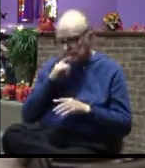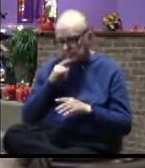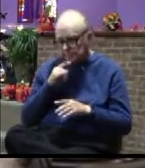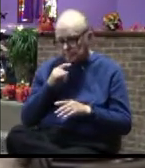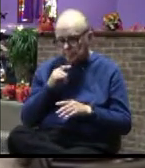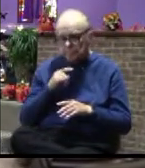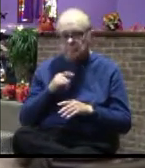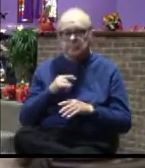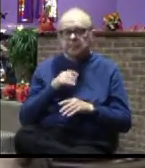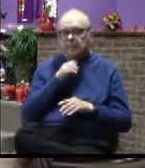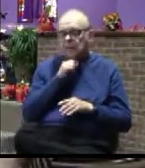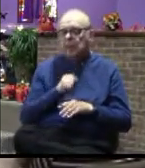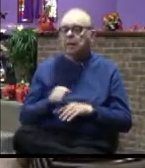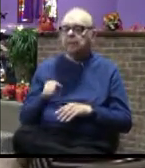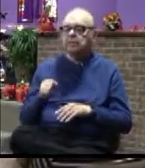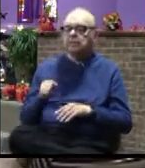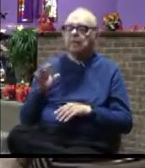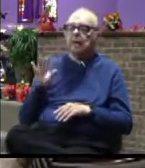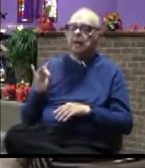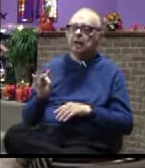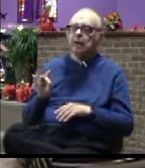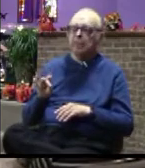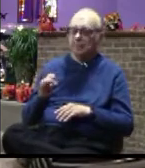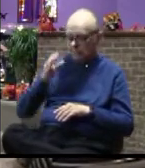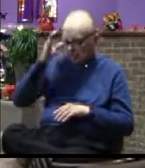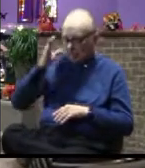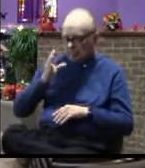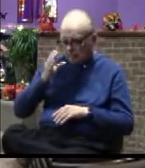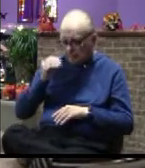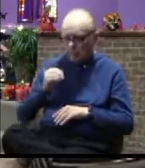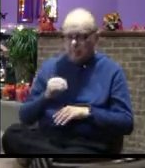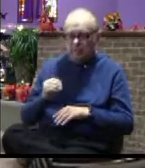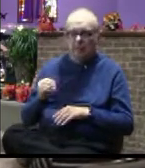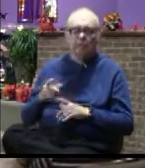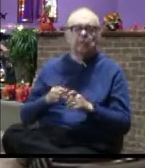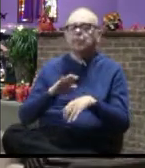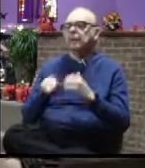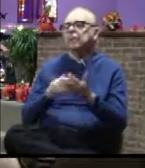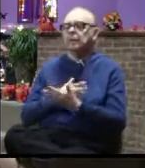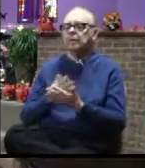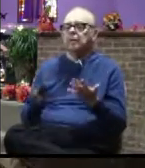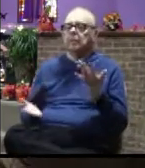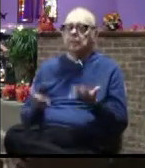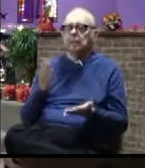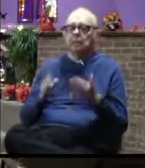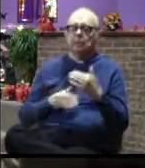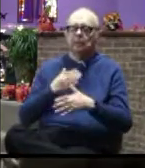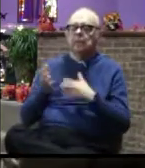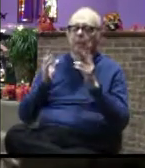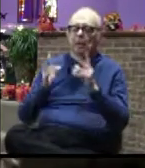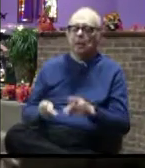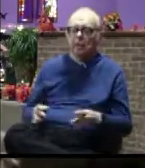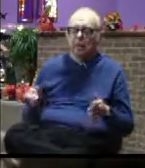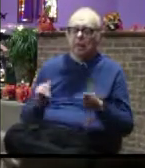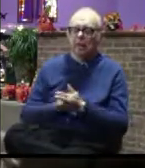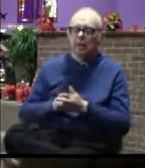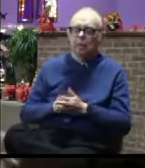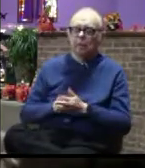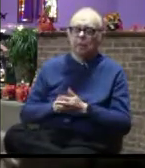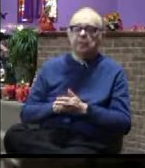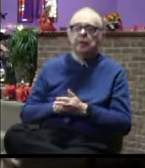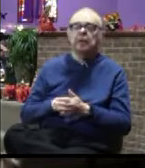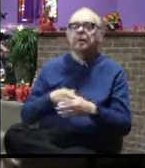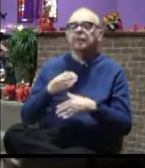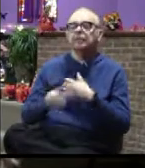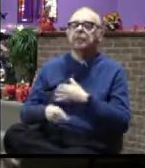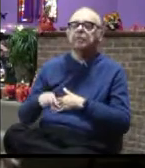what that little eight year old little boy that you don't like jumping around and running around and everything else may be the next person that is Billy